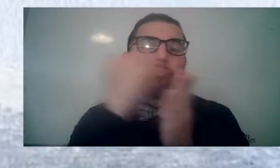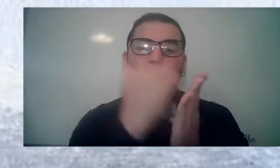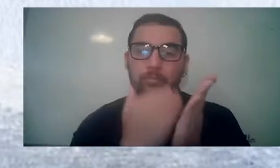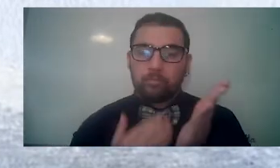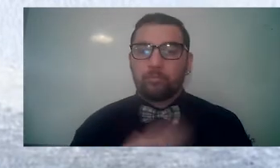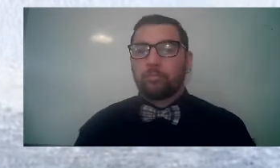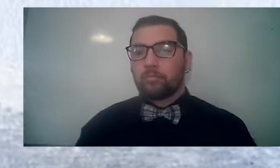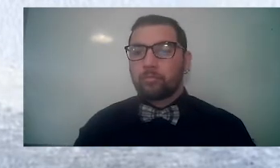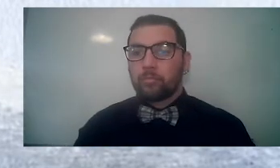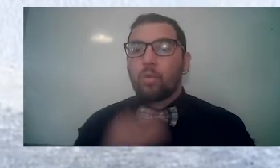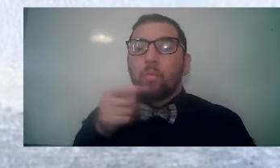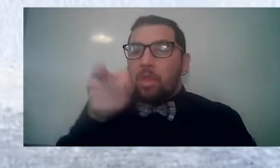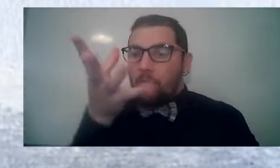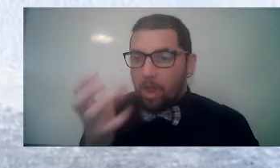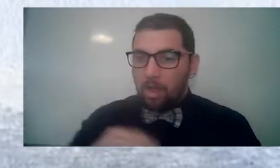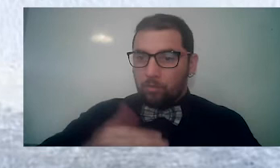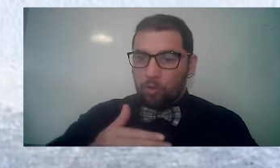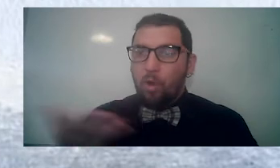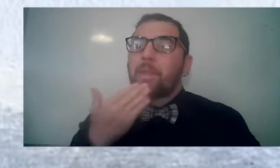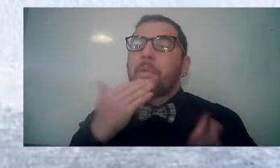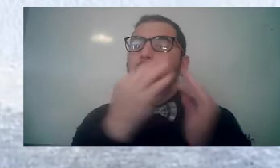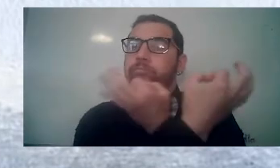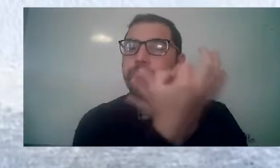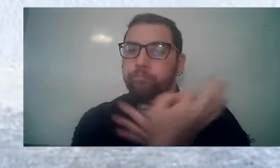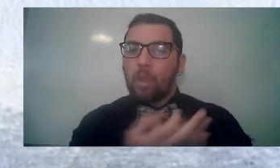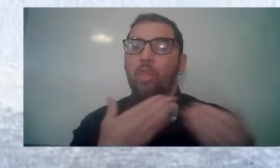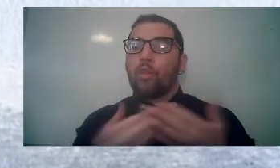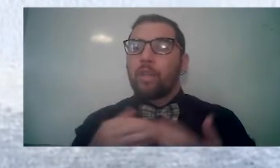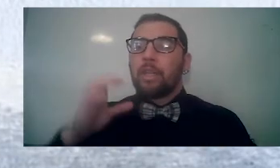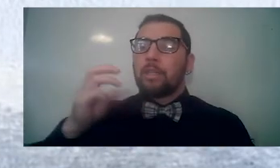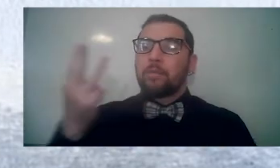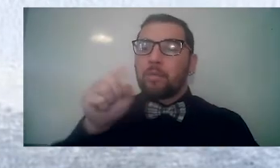software. Pepi naramaimi ti software ka ti feipilo shumeshi